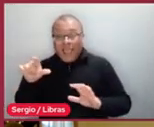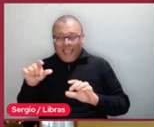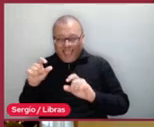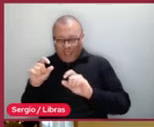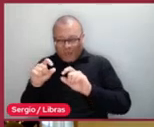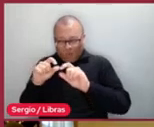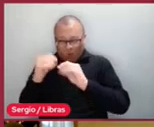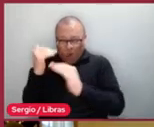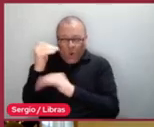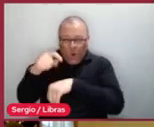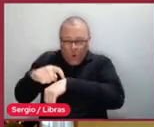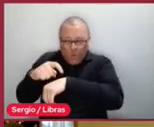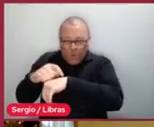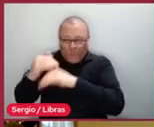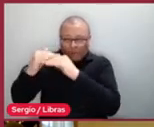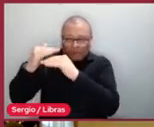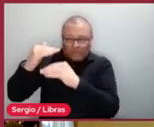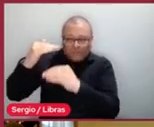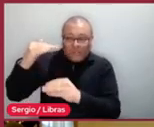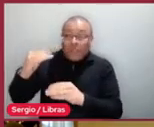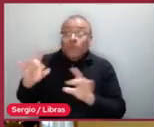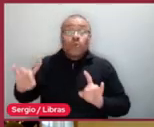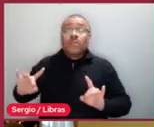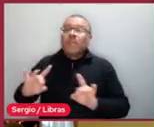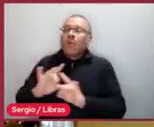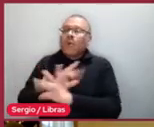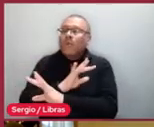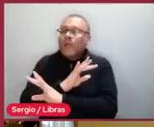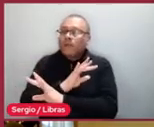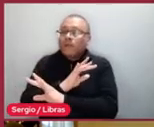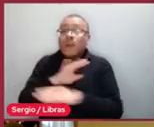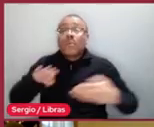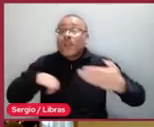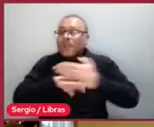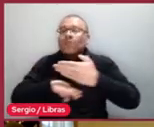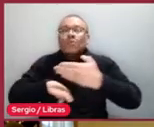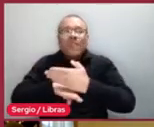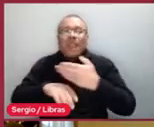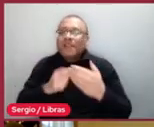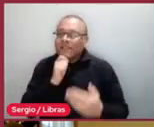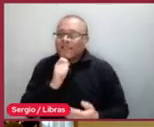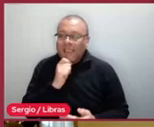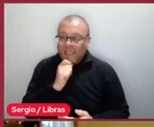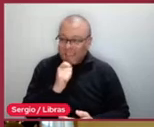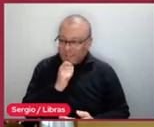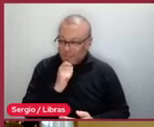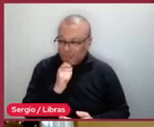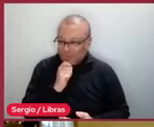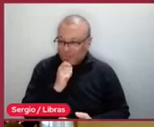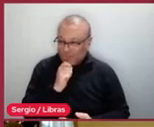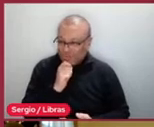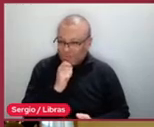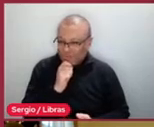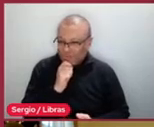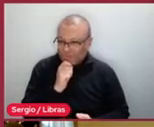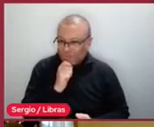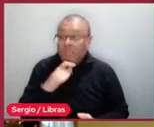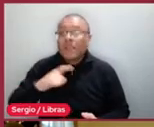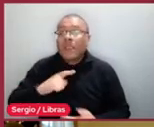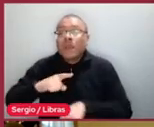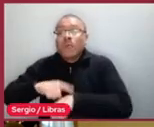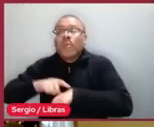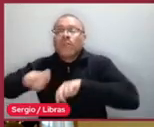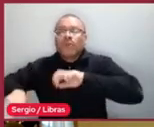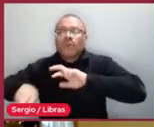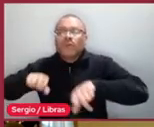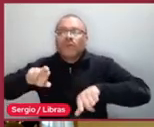do have our own line items because B Corp accept, let's say, purchase with credit and debit cards.